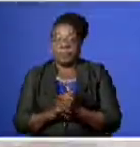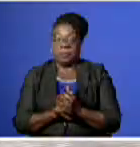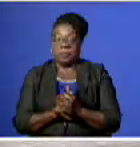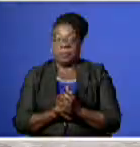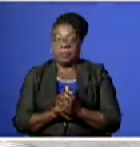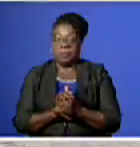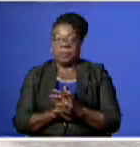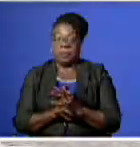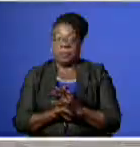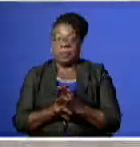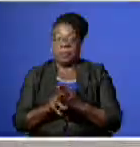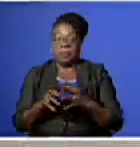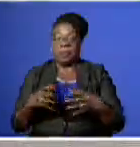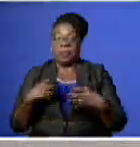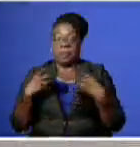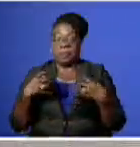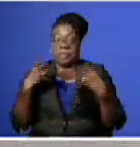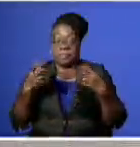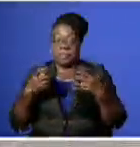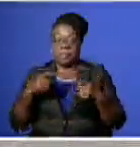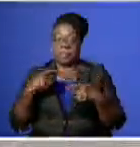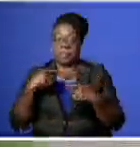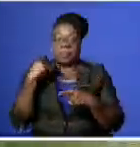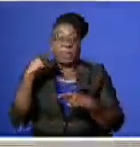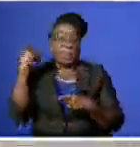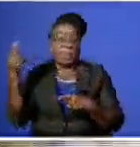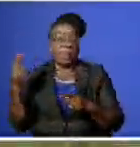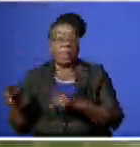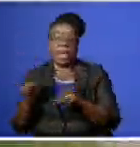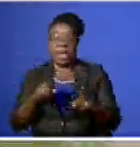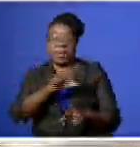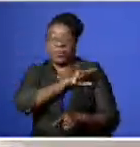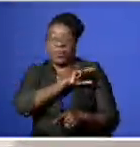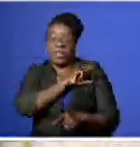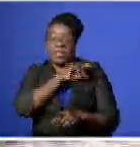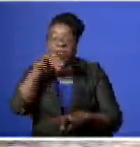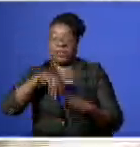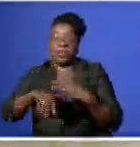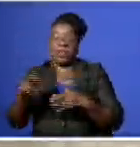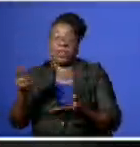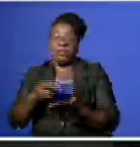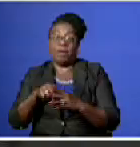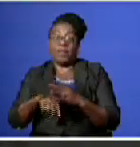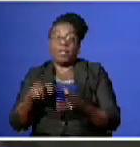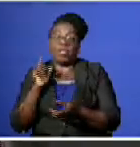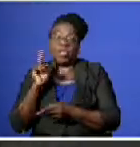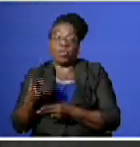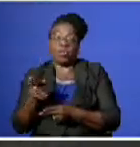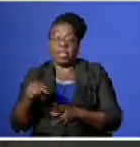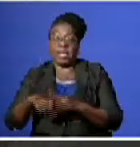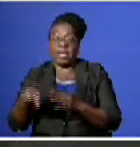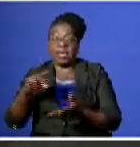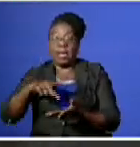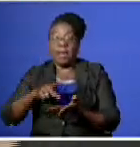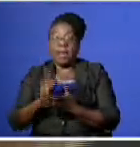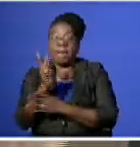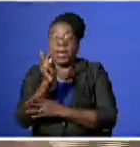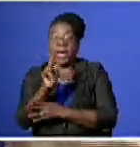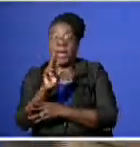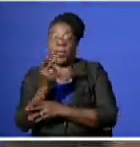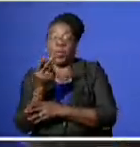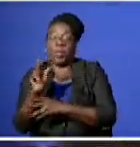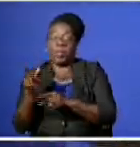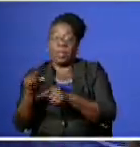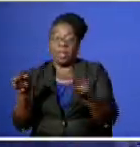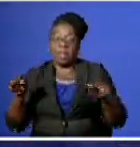Tempers flaring at the country's latest police-involved shooting in Pinewood Gardens. A blue, single-story family home on Cascarilla Street, now